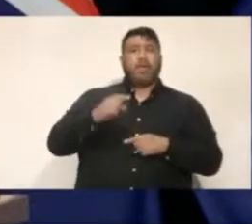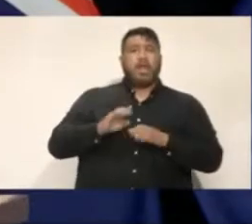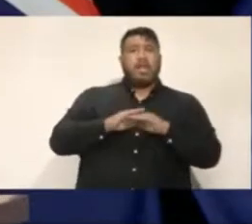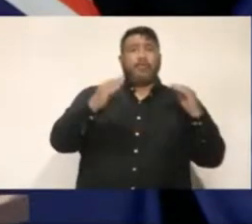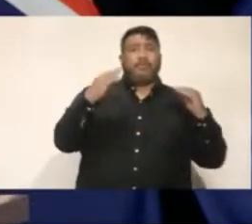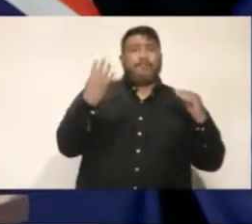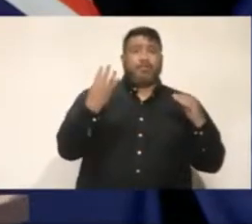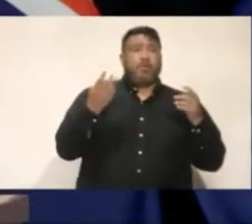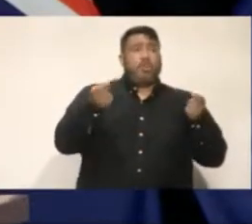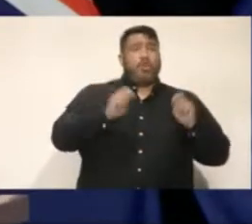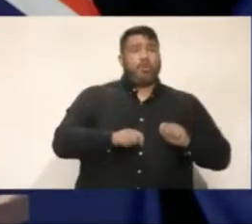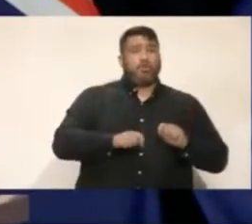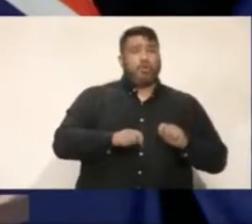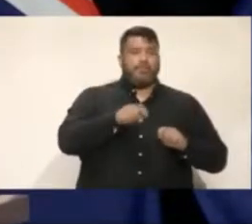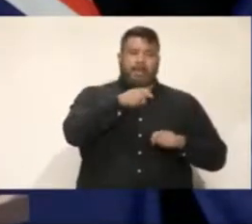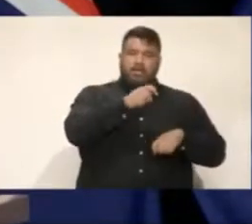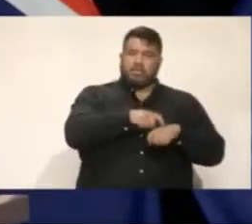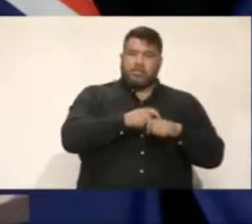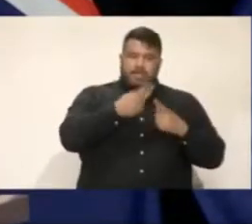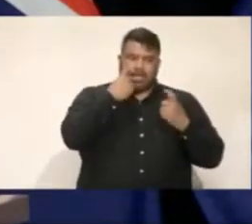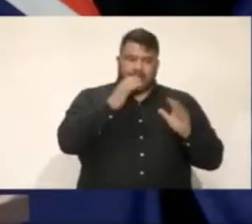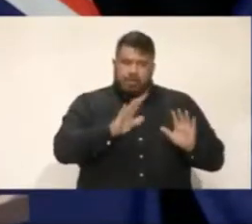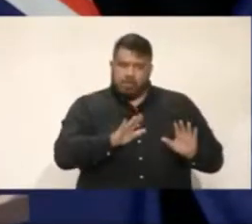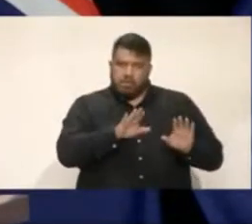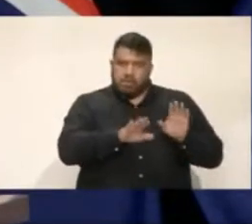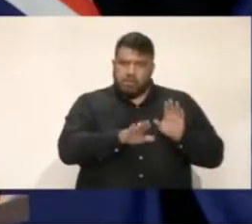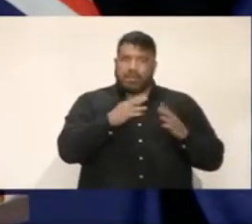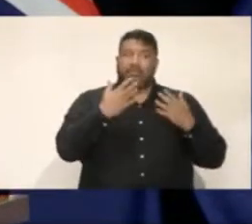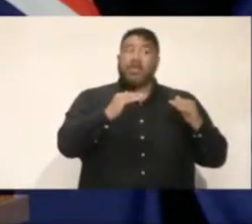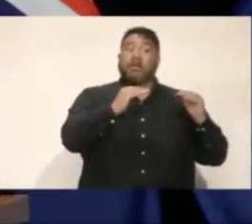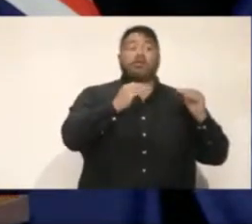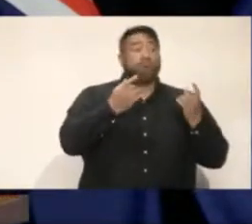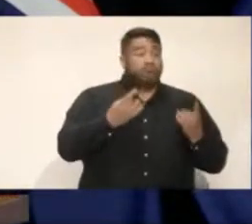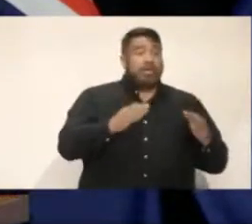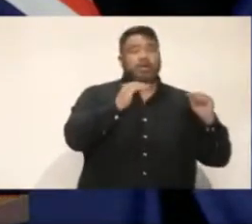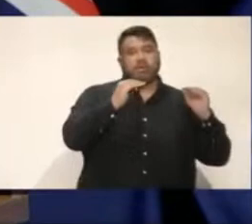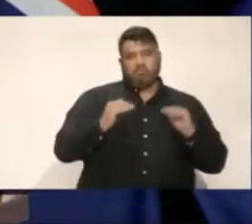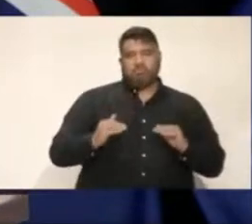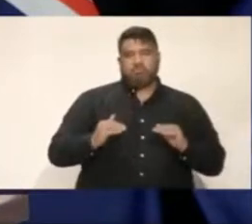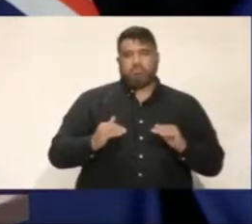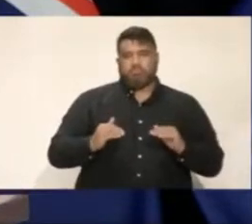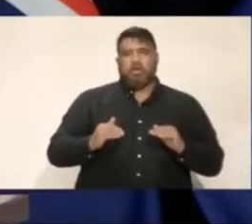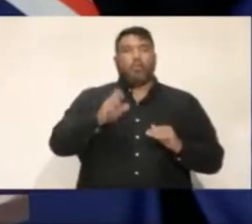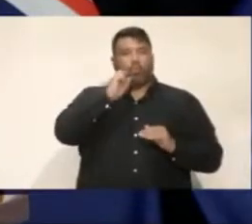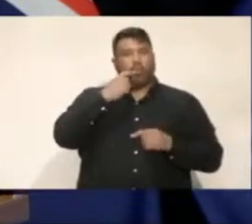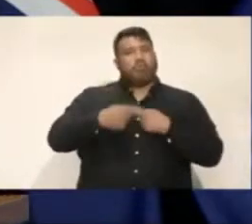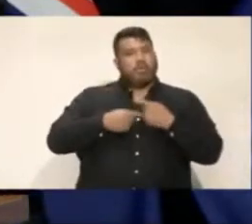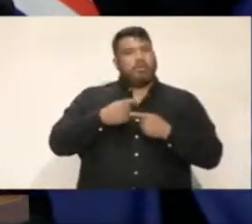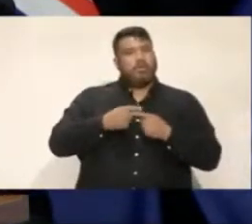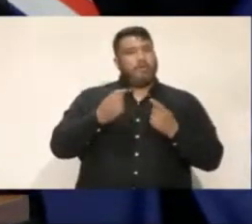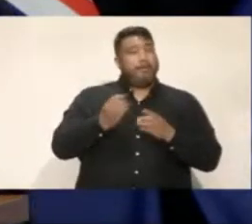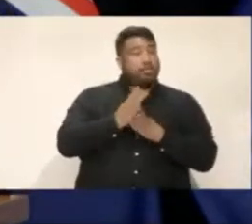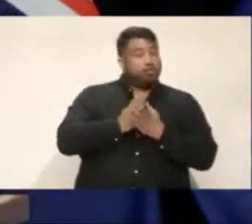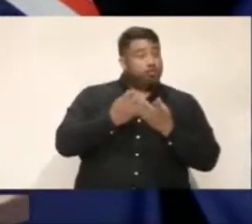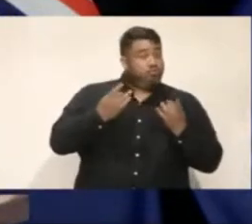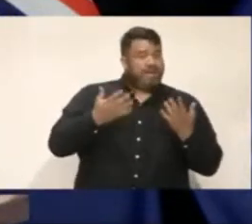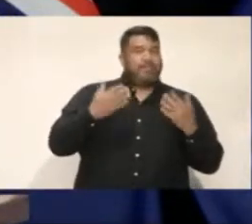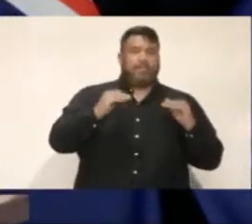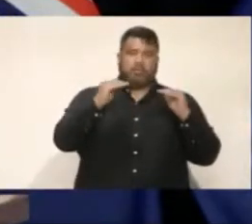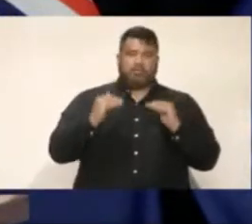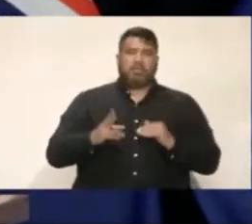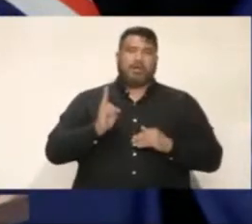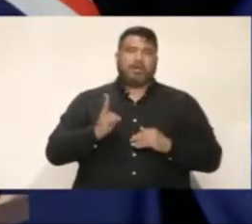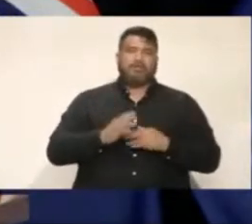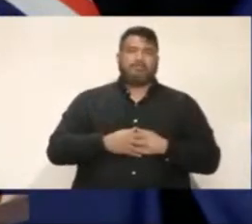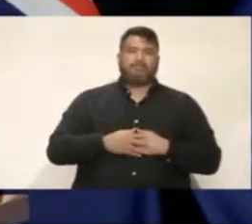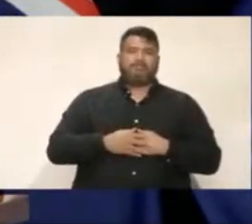economy open and freedoms back faster in the long term. So, to Aucklanders this weekend, do think